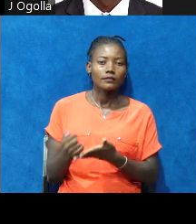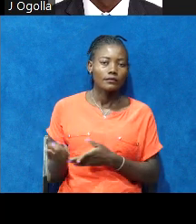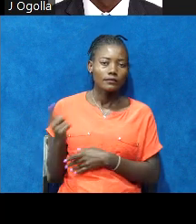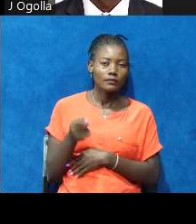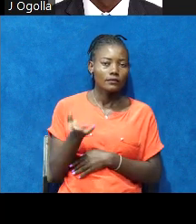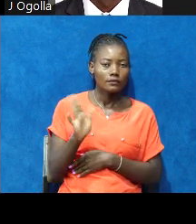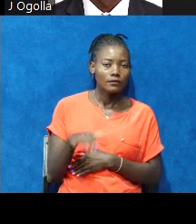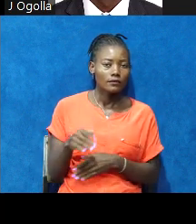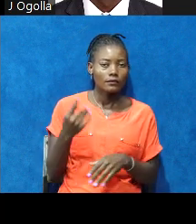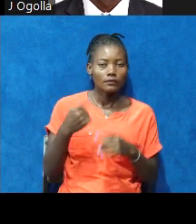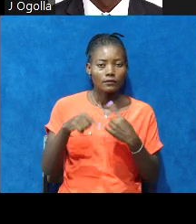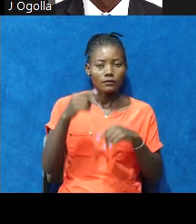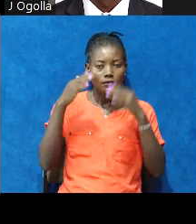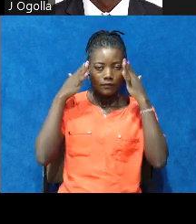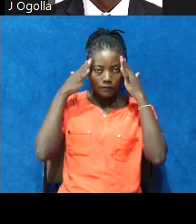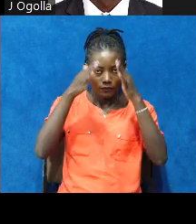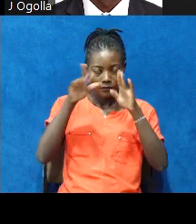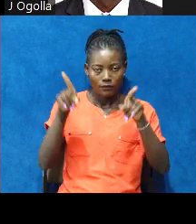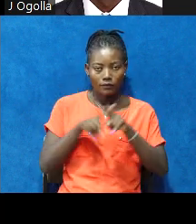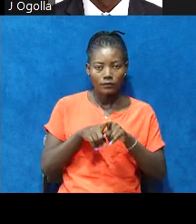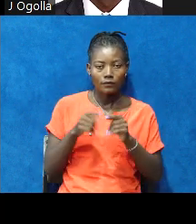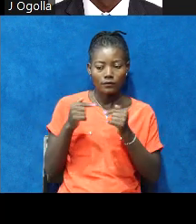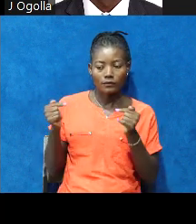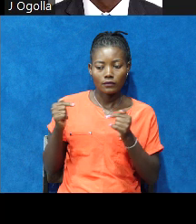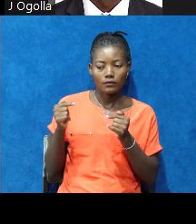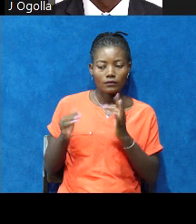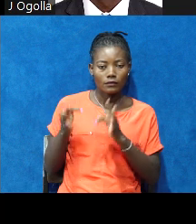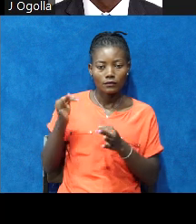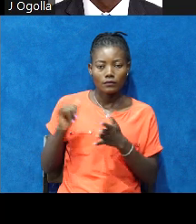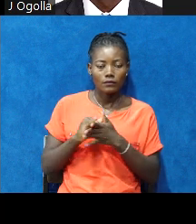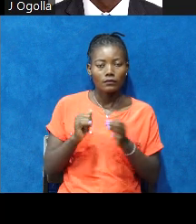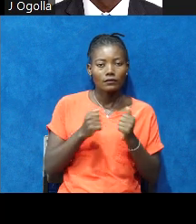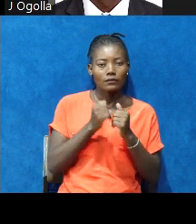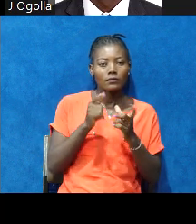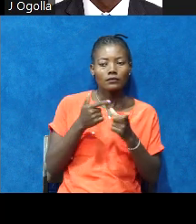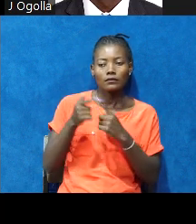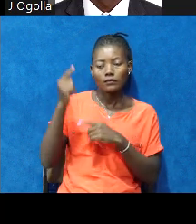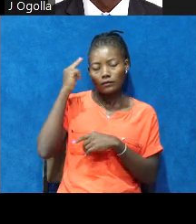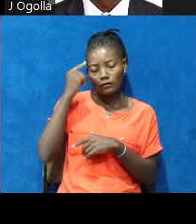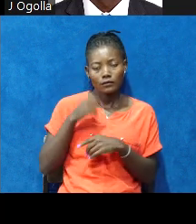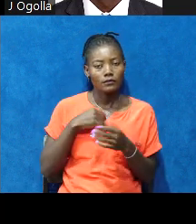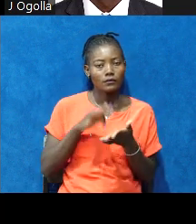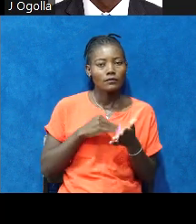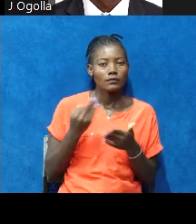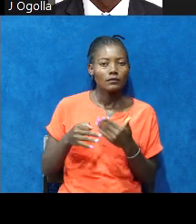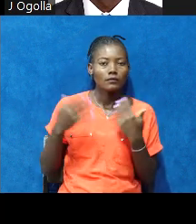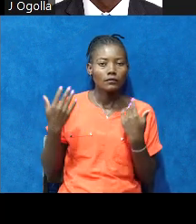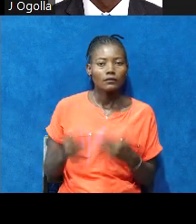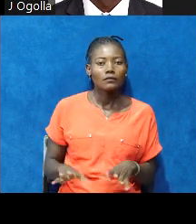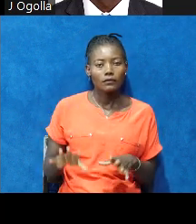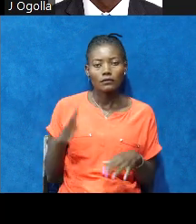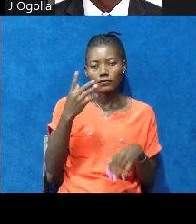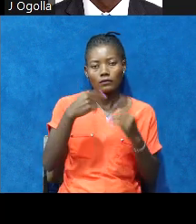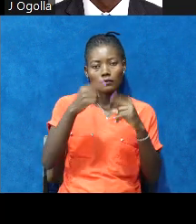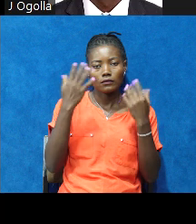the game and focus, as opposed to iyo ikifanyika, then you're thinking, I have failed, I've already lost the